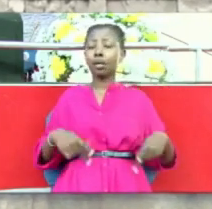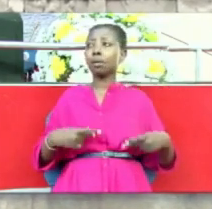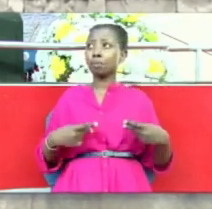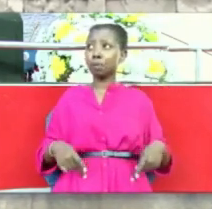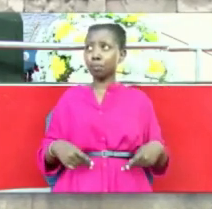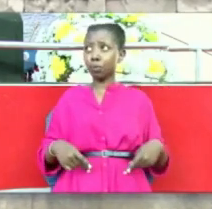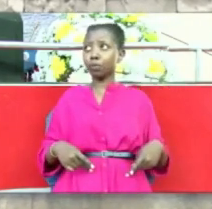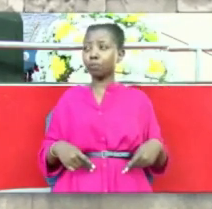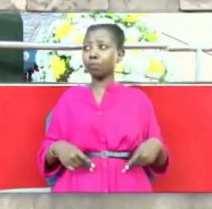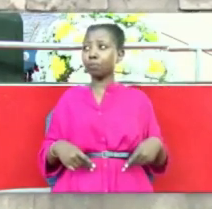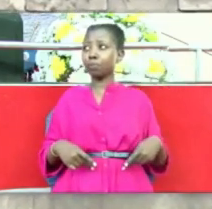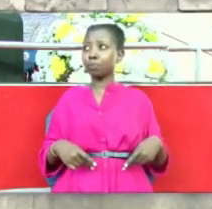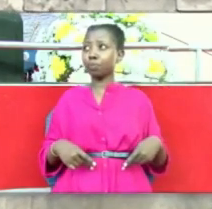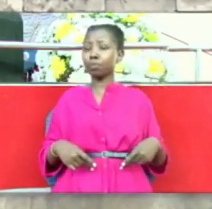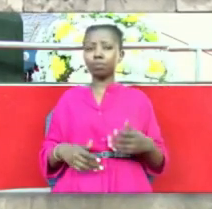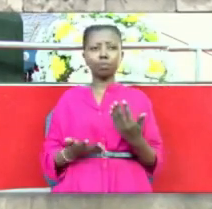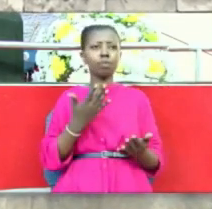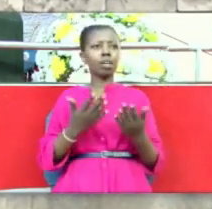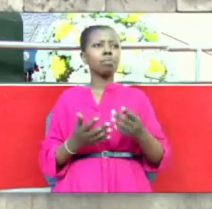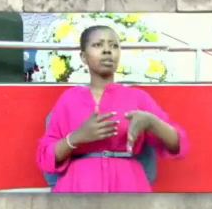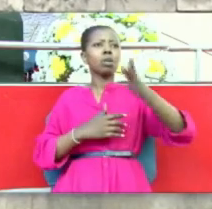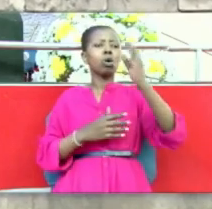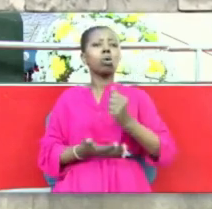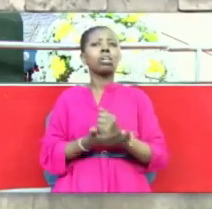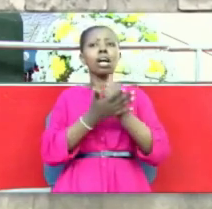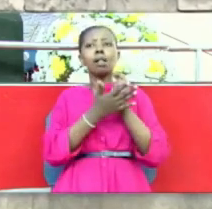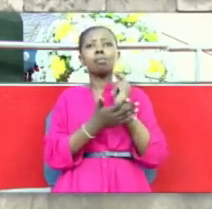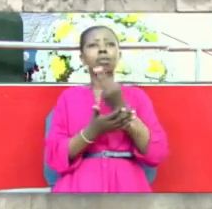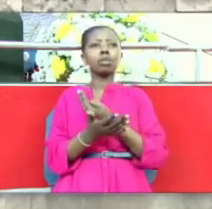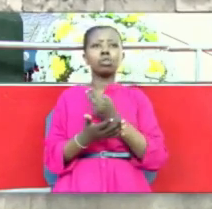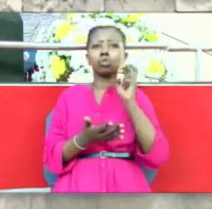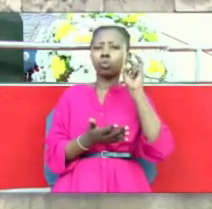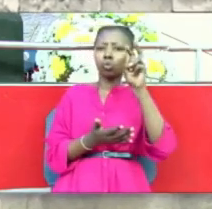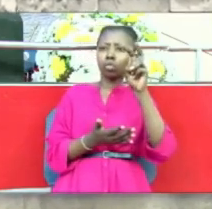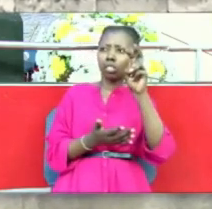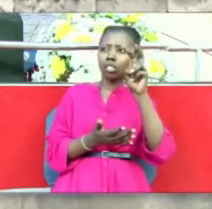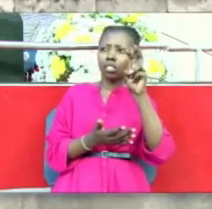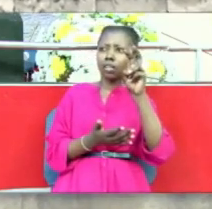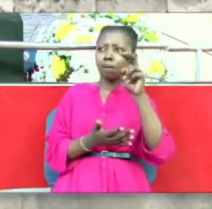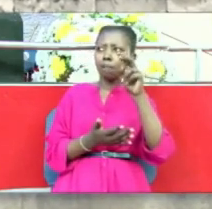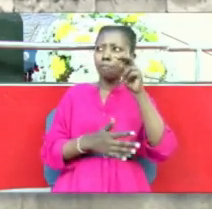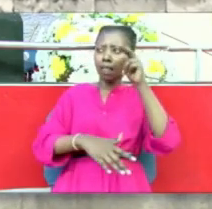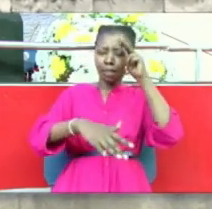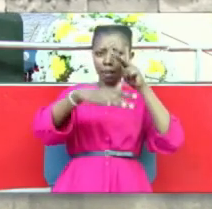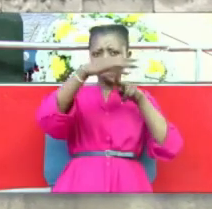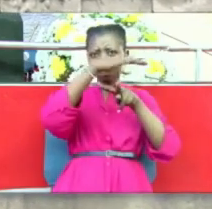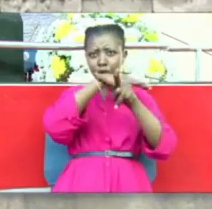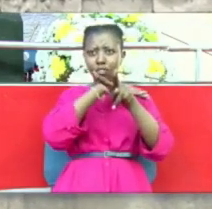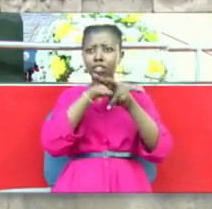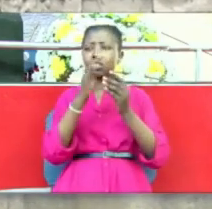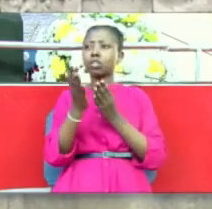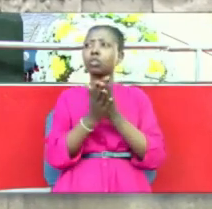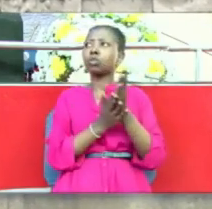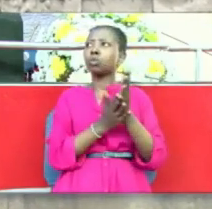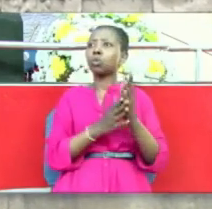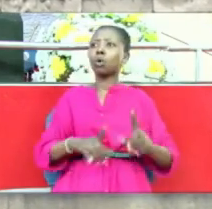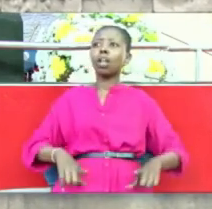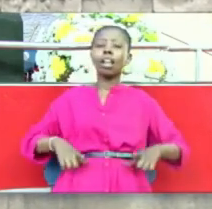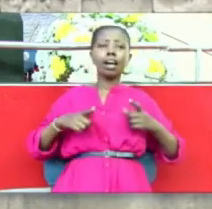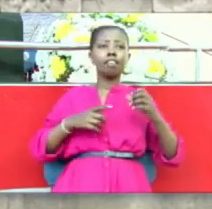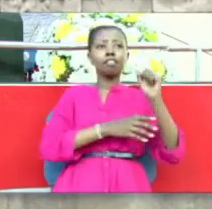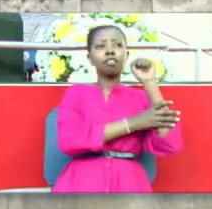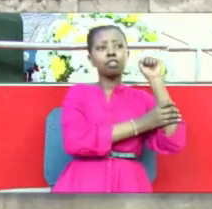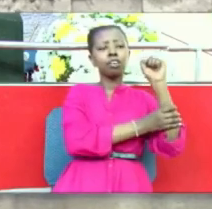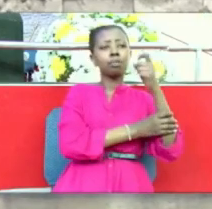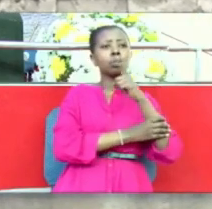300. May God help us to see the revelation in the life of Abraham so that my life, leaving the common to get what